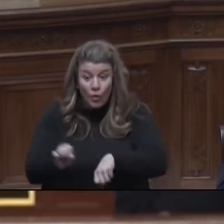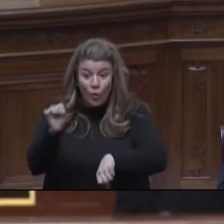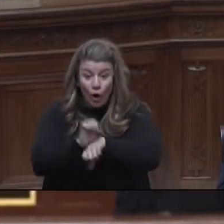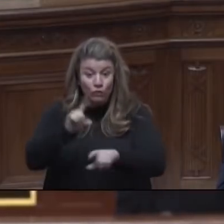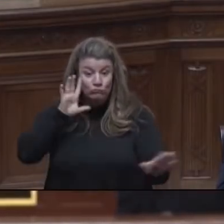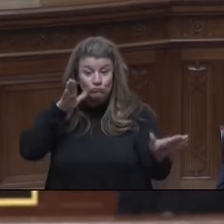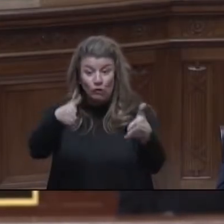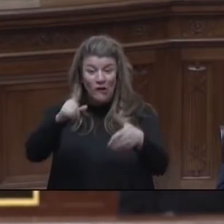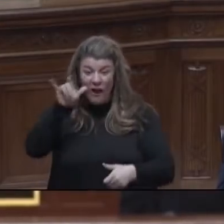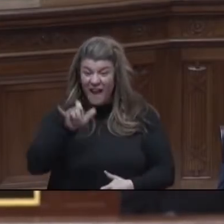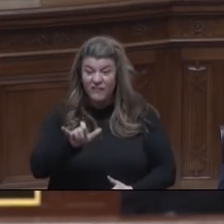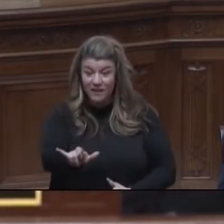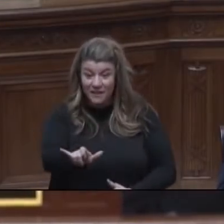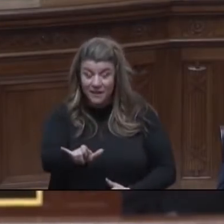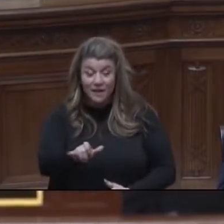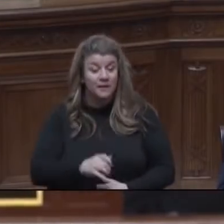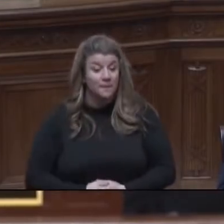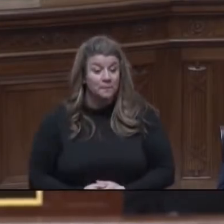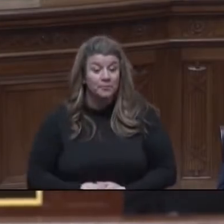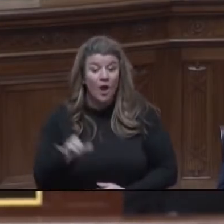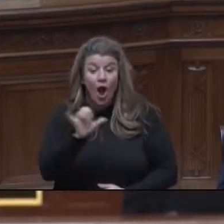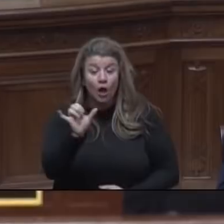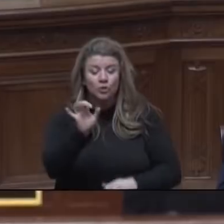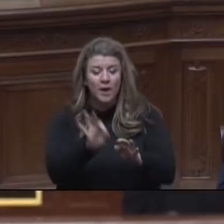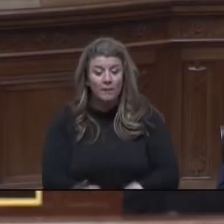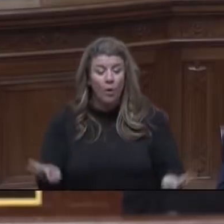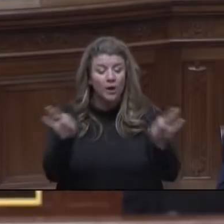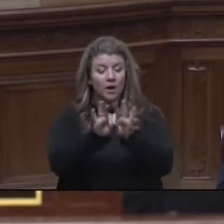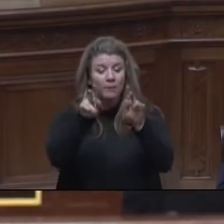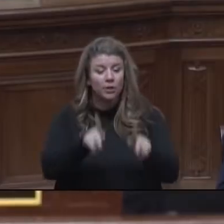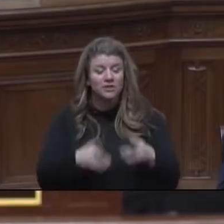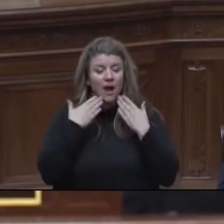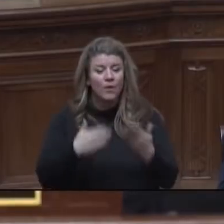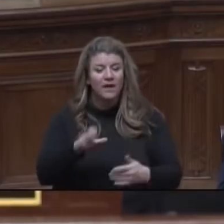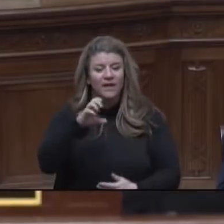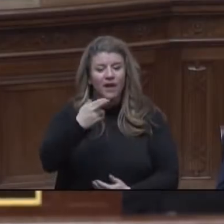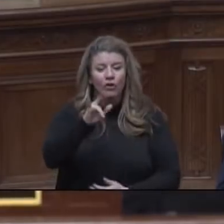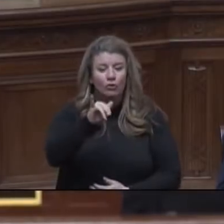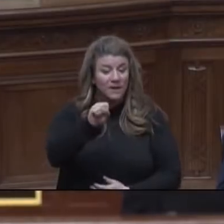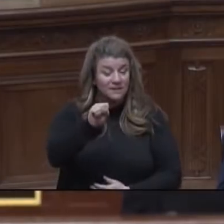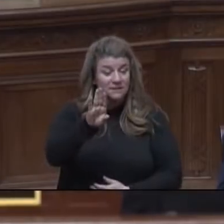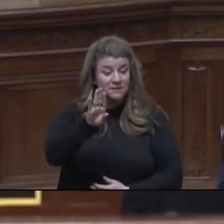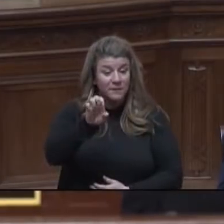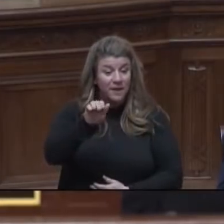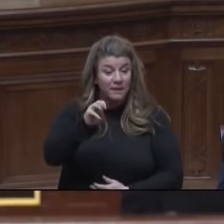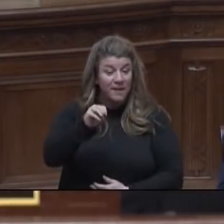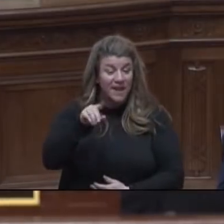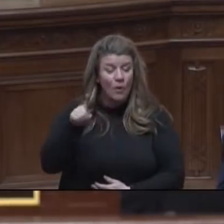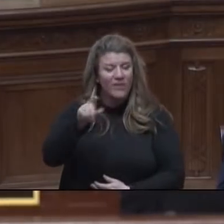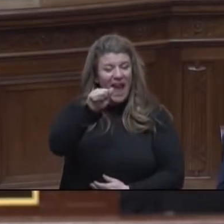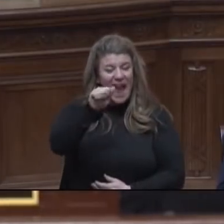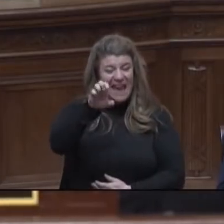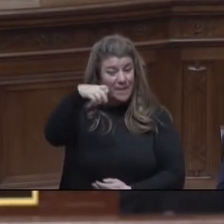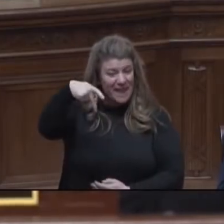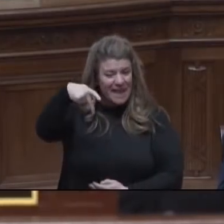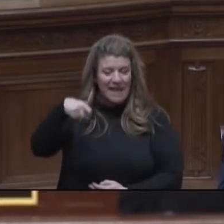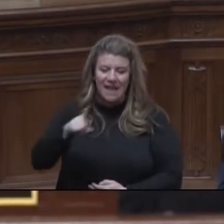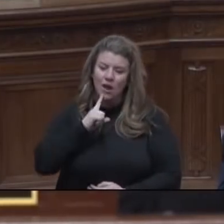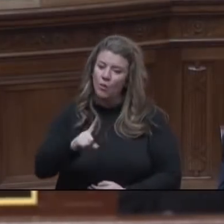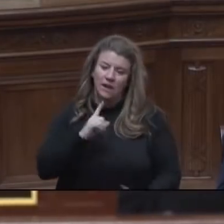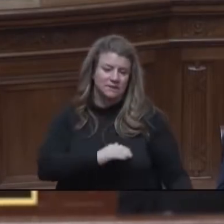forever. Also, the really important fellow that I want to thank there is Chris Bean. Chris with AEP really